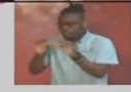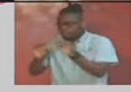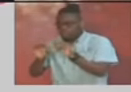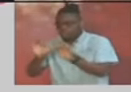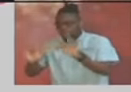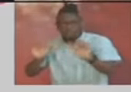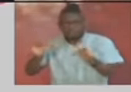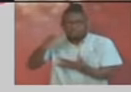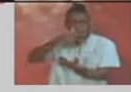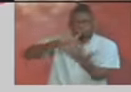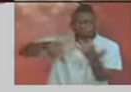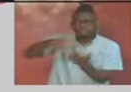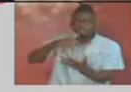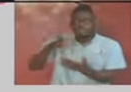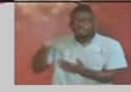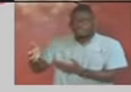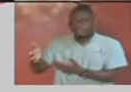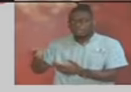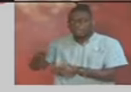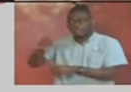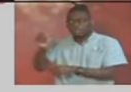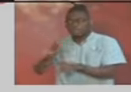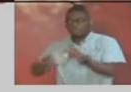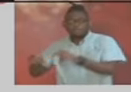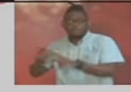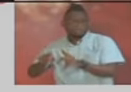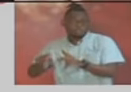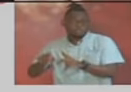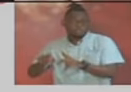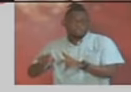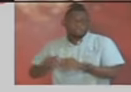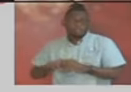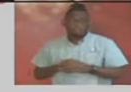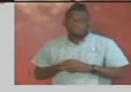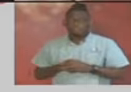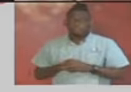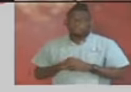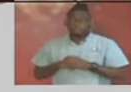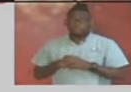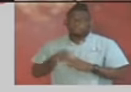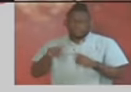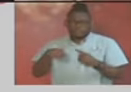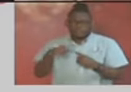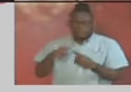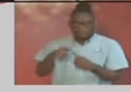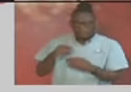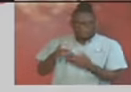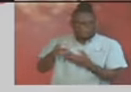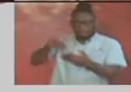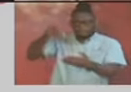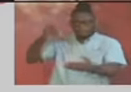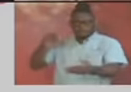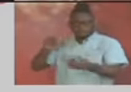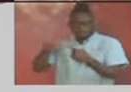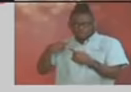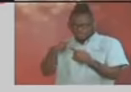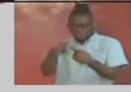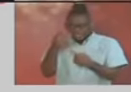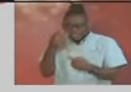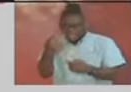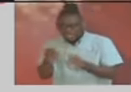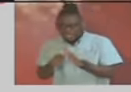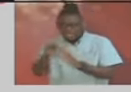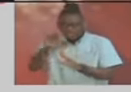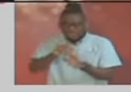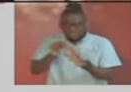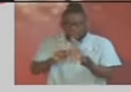would have been testing throughout the epidemic. If you notice, when we would have had increase in number of cases in August and September, we would have had an